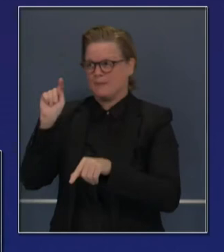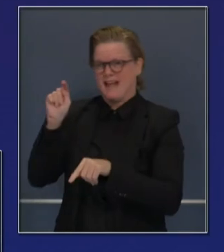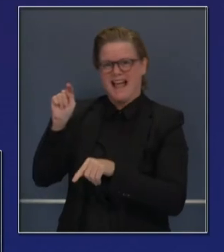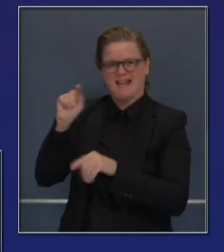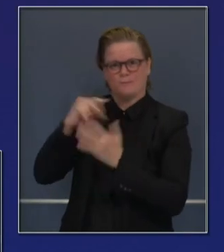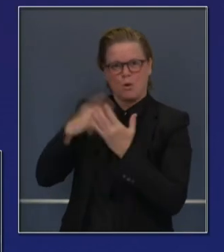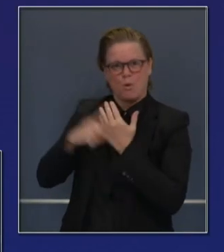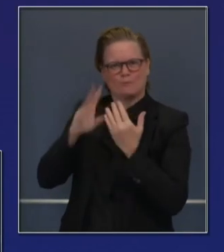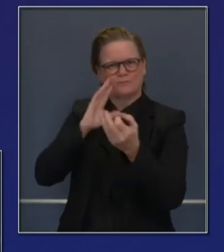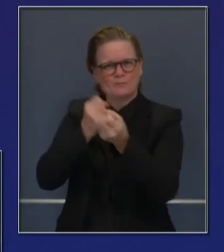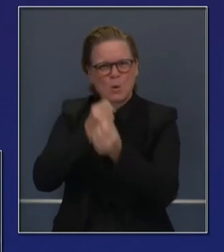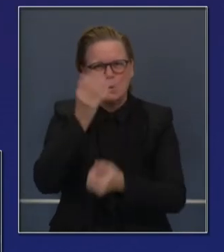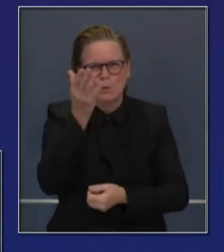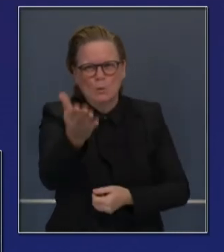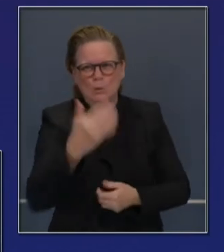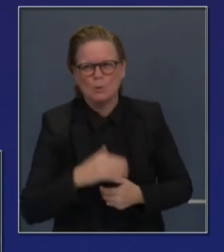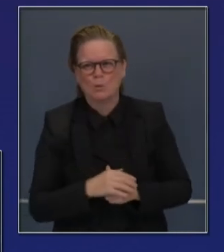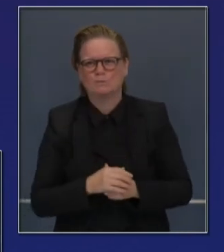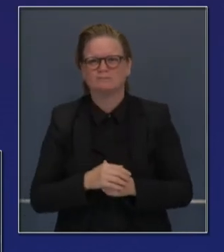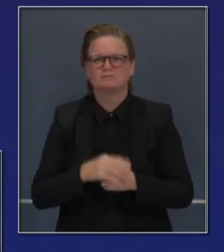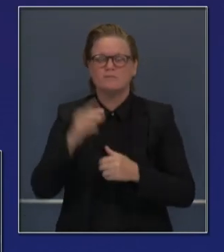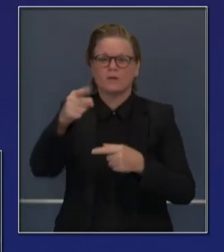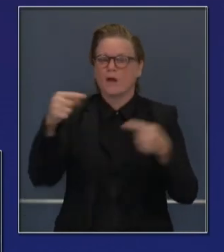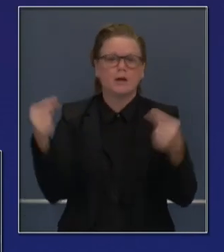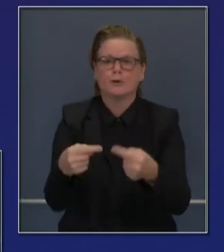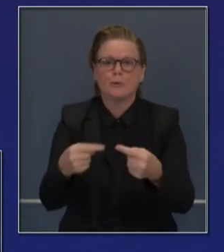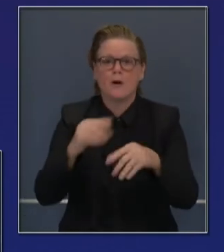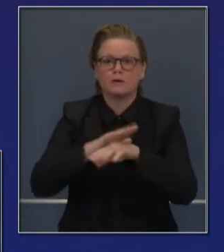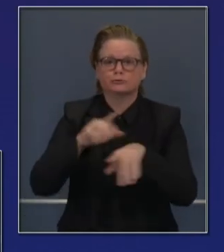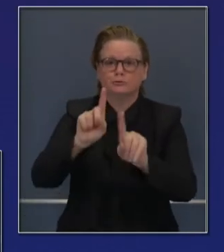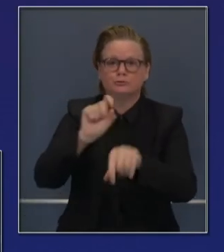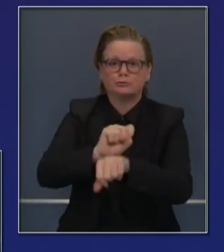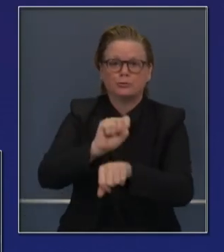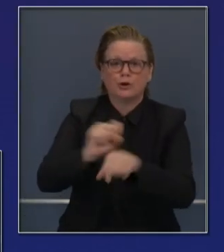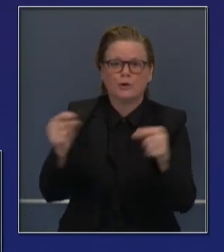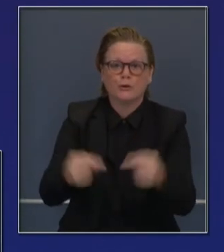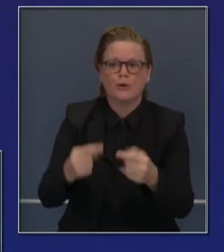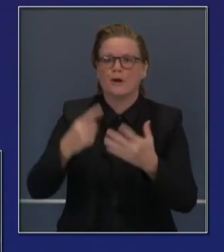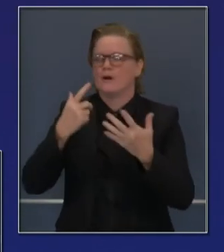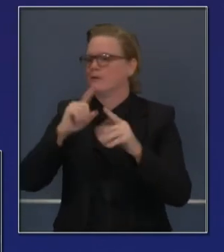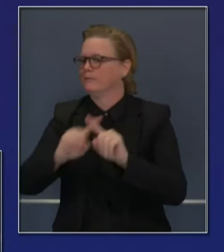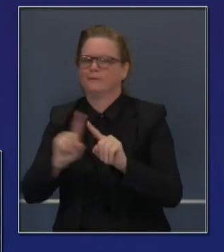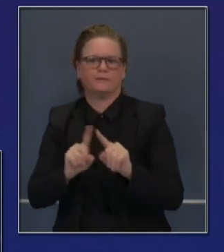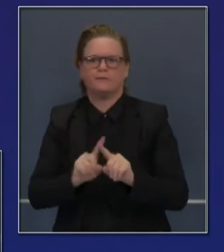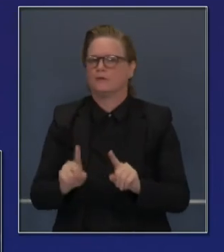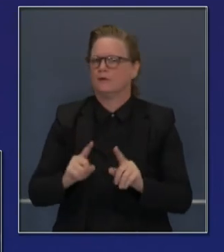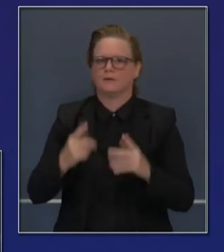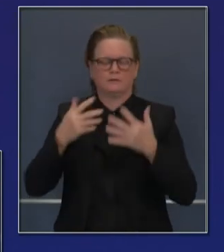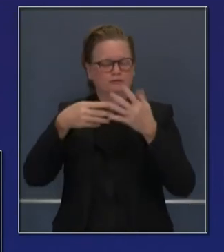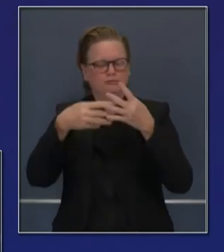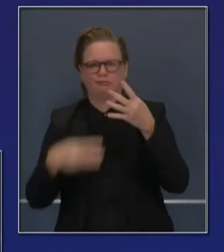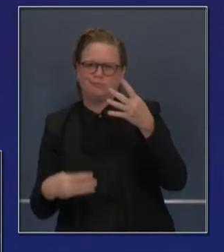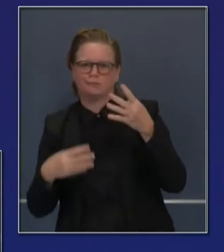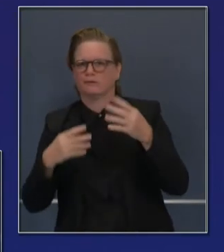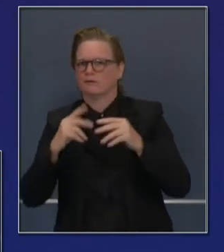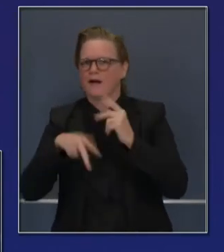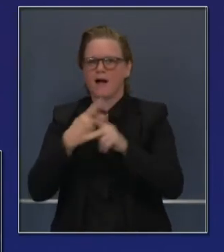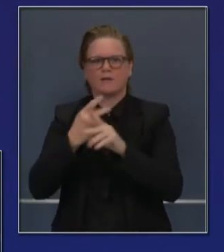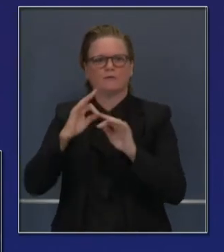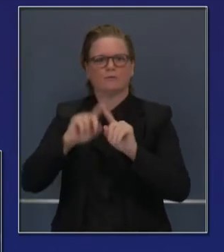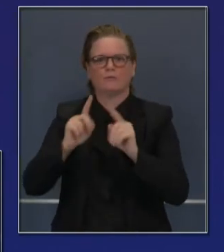injury disaster loans, as well as these loan advances. These small business